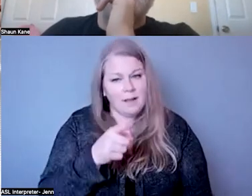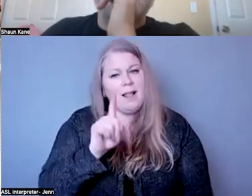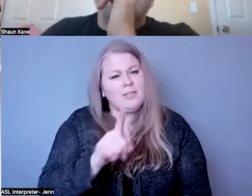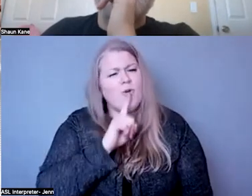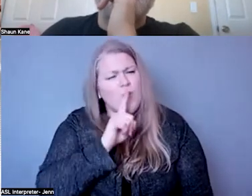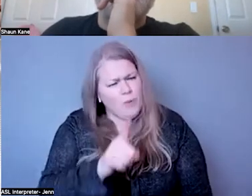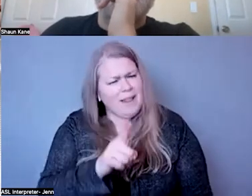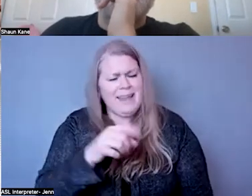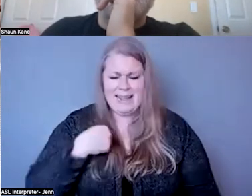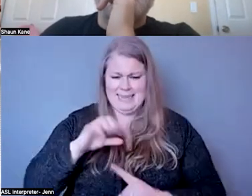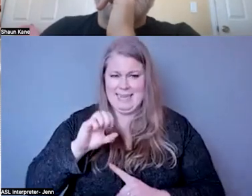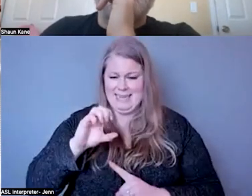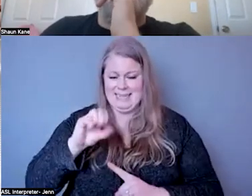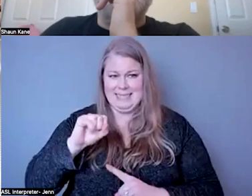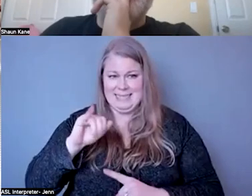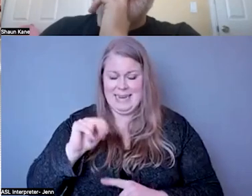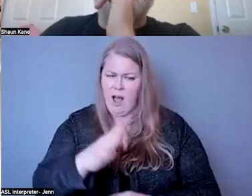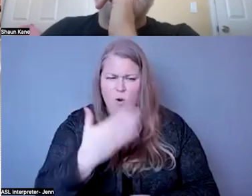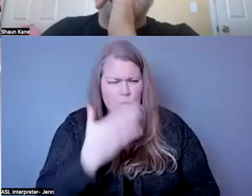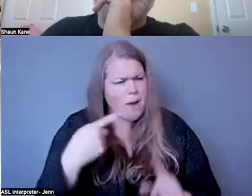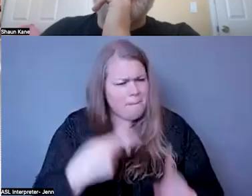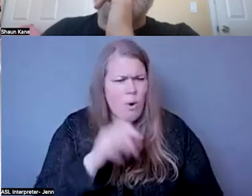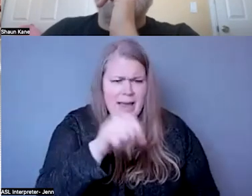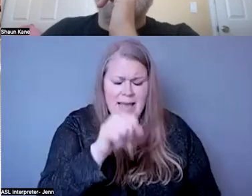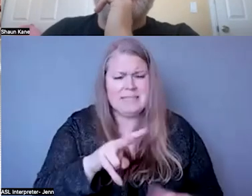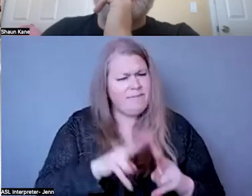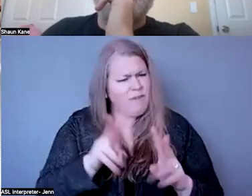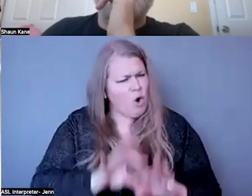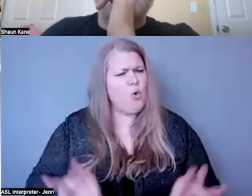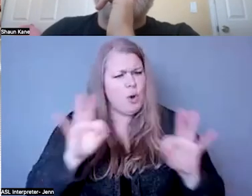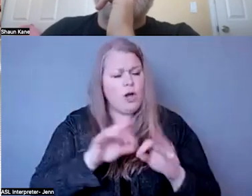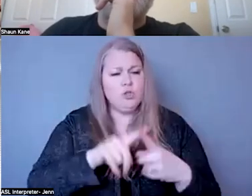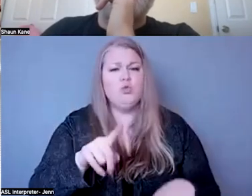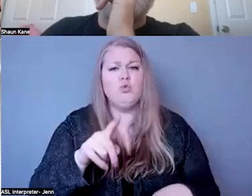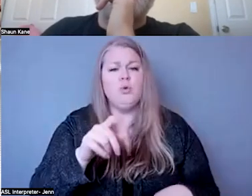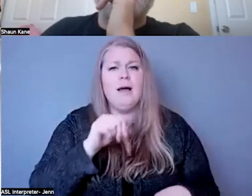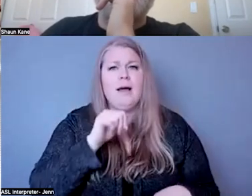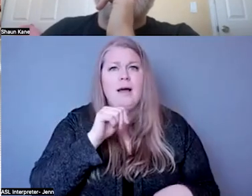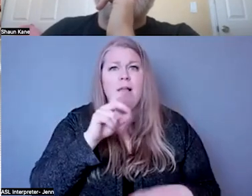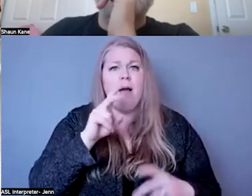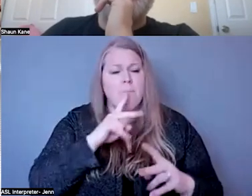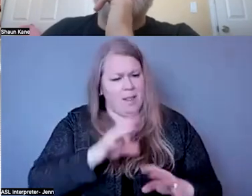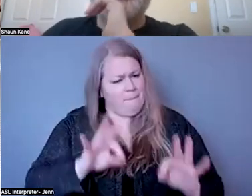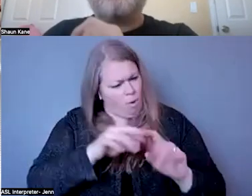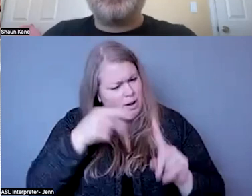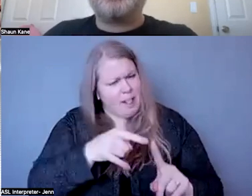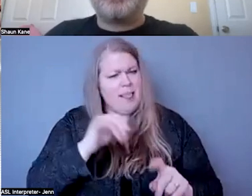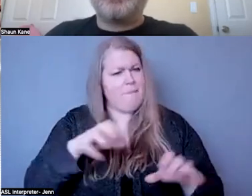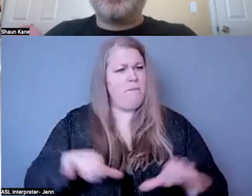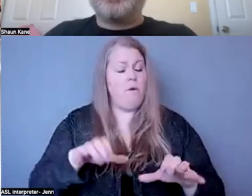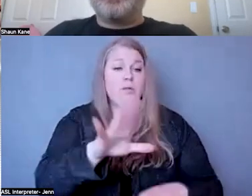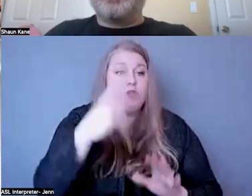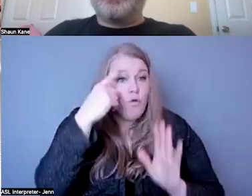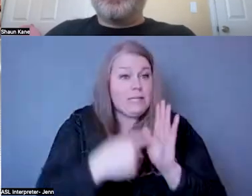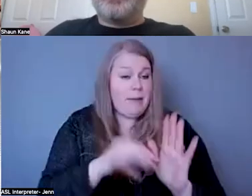This is Sina. That's a really important point. It's so critical to not understate how important performance is. For example, as a